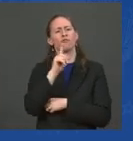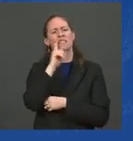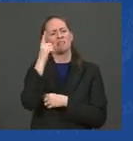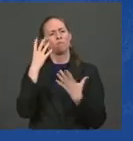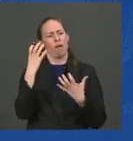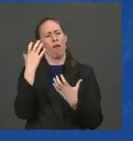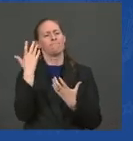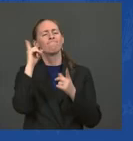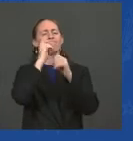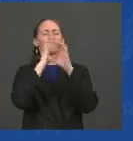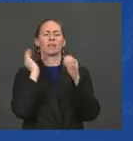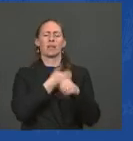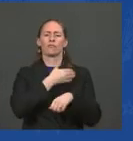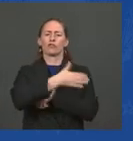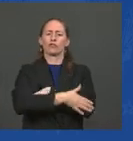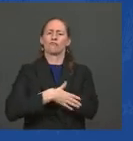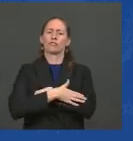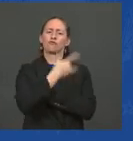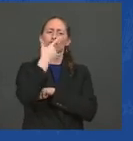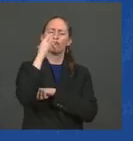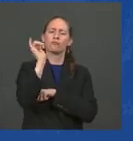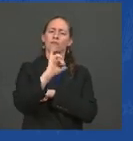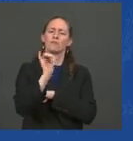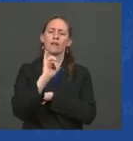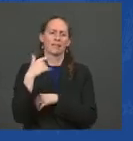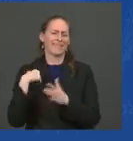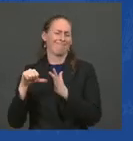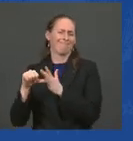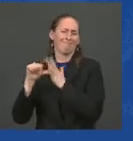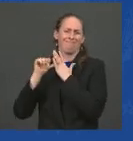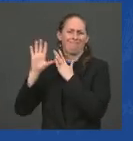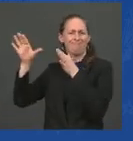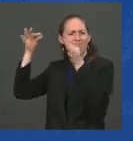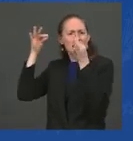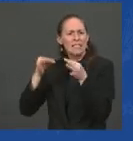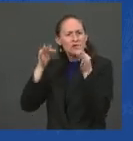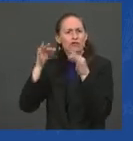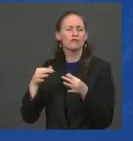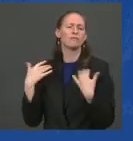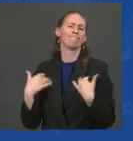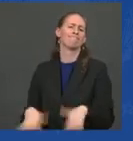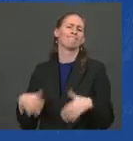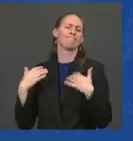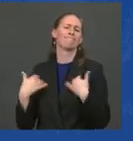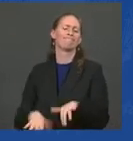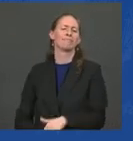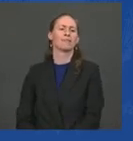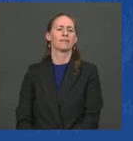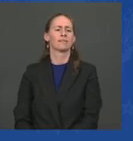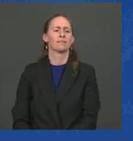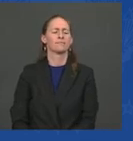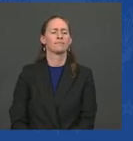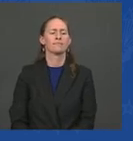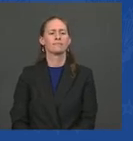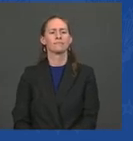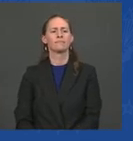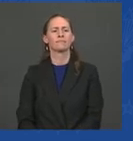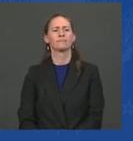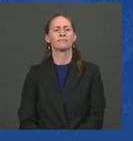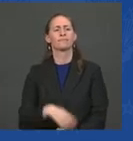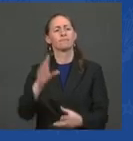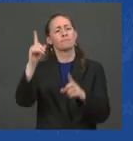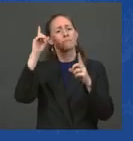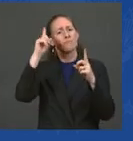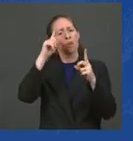Your courageous decisions, your clear priorities, in my view, and your deep, long-held convictions to build America back